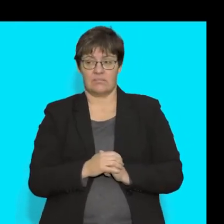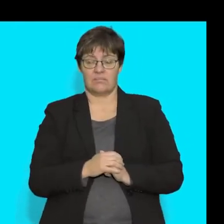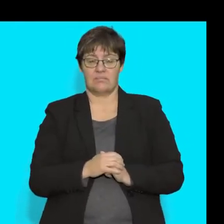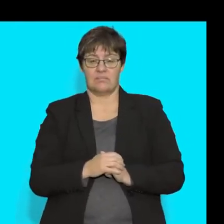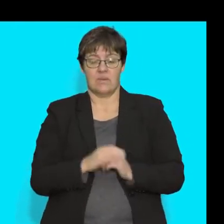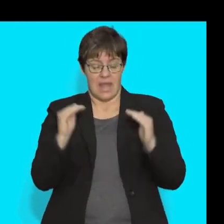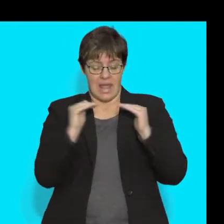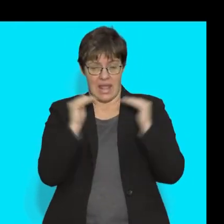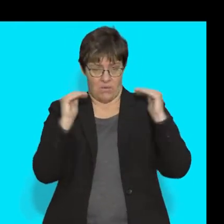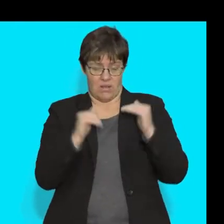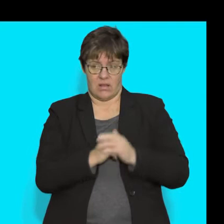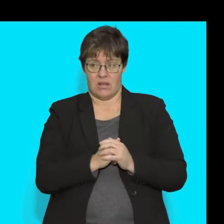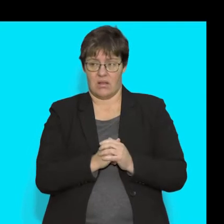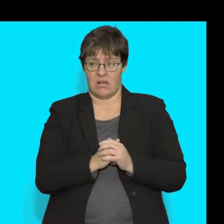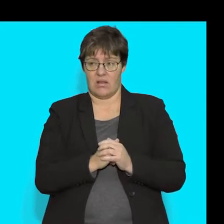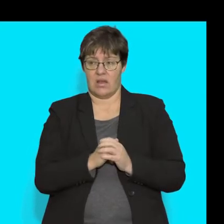these are